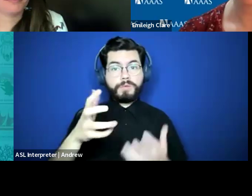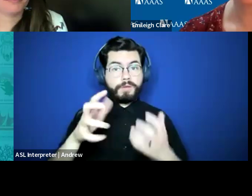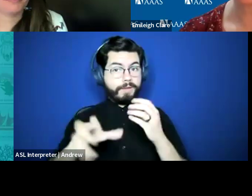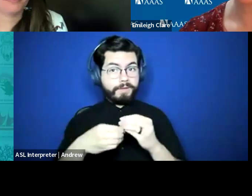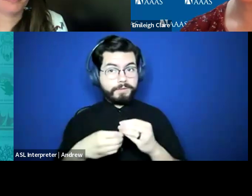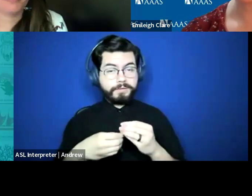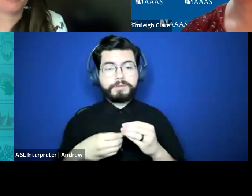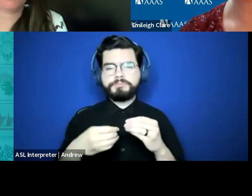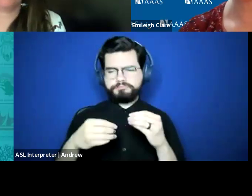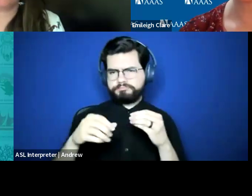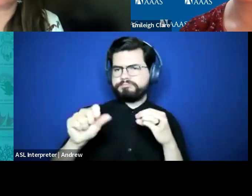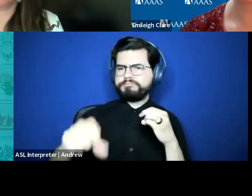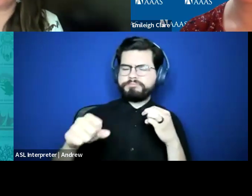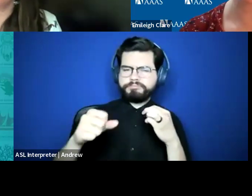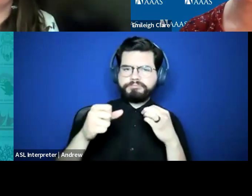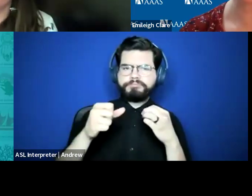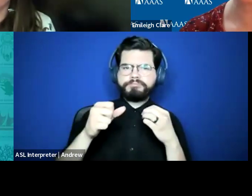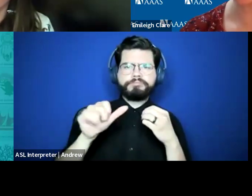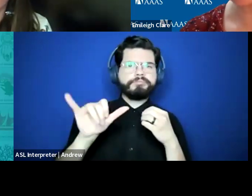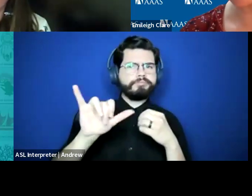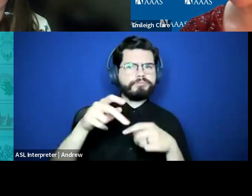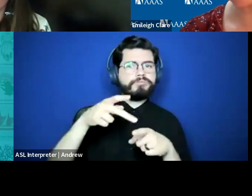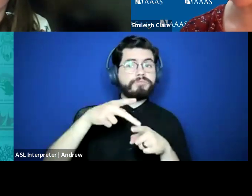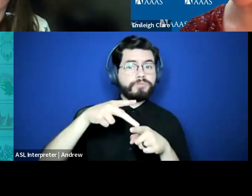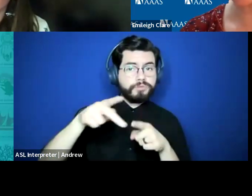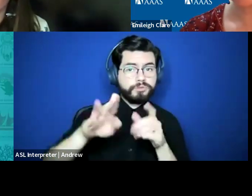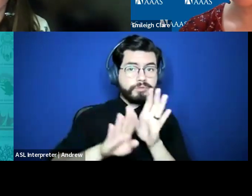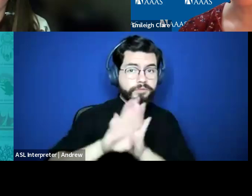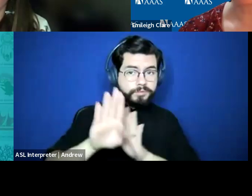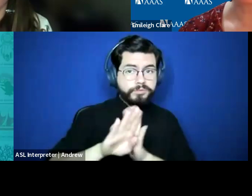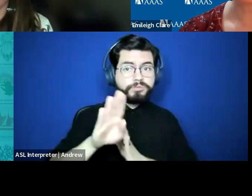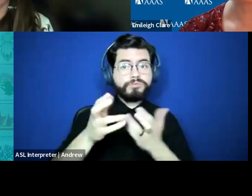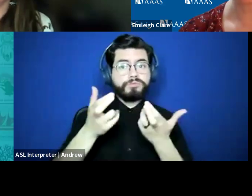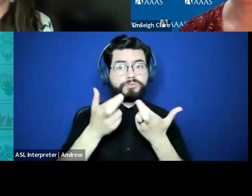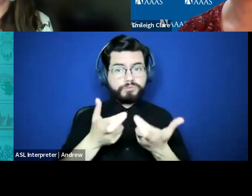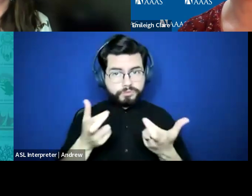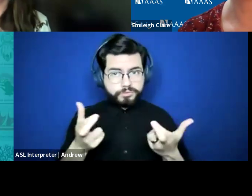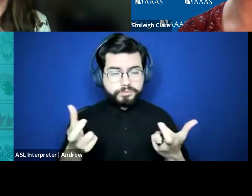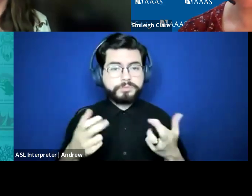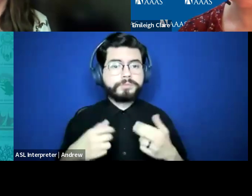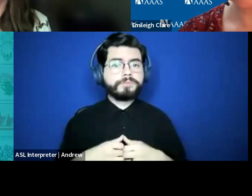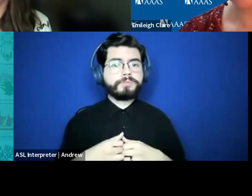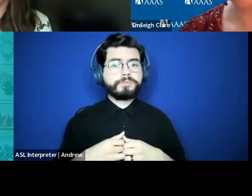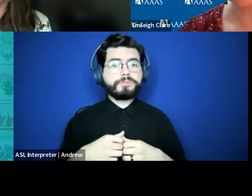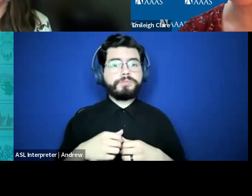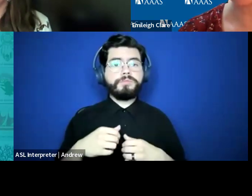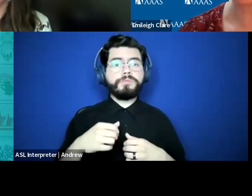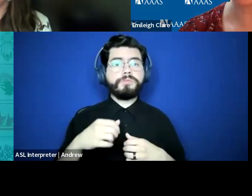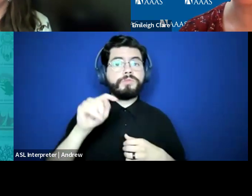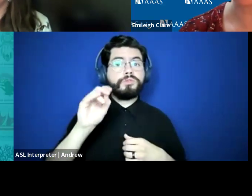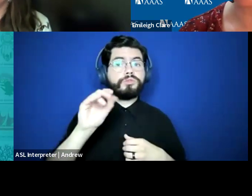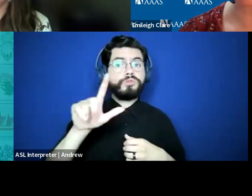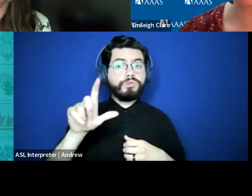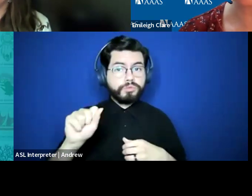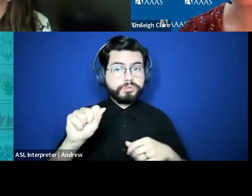I think also professional development resources, and toolkits are